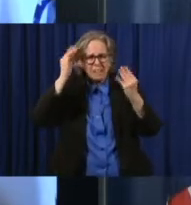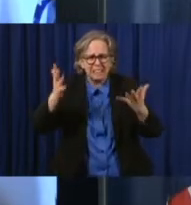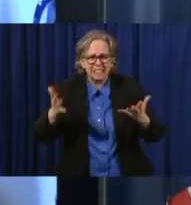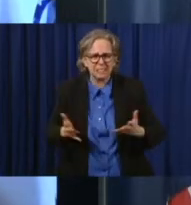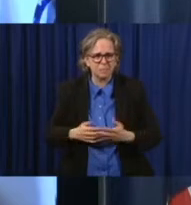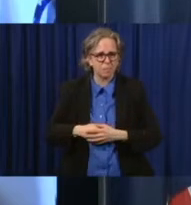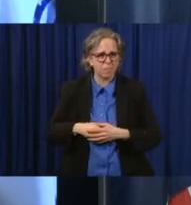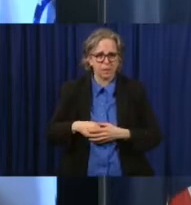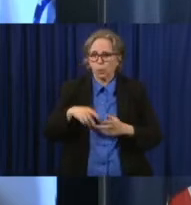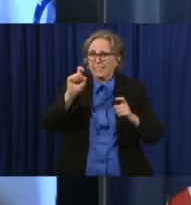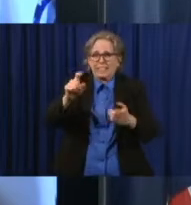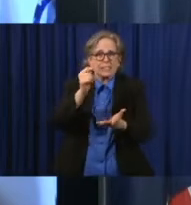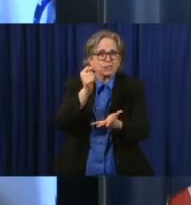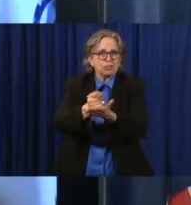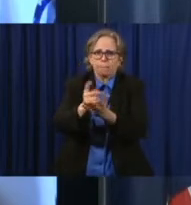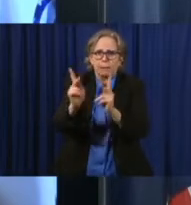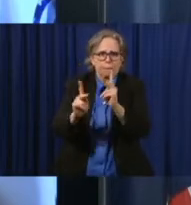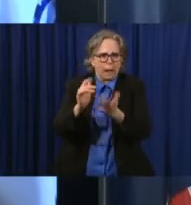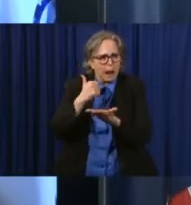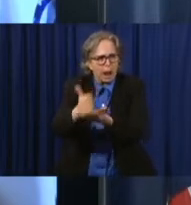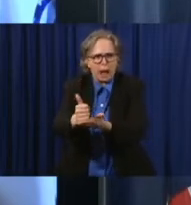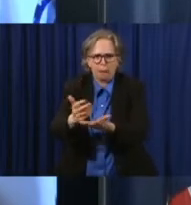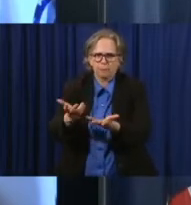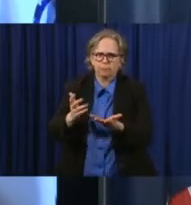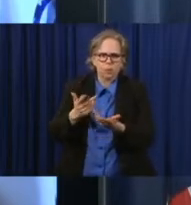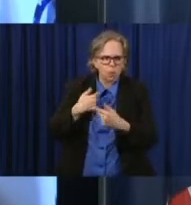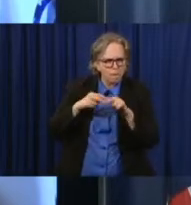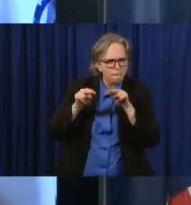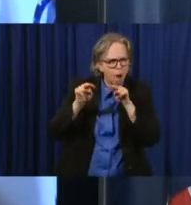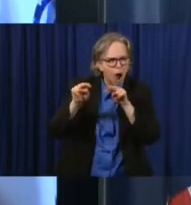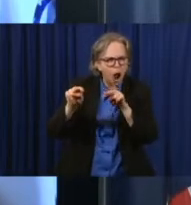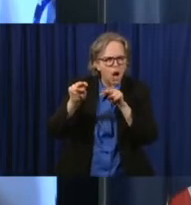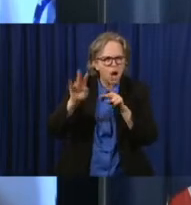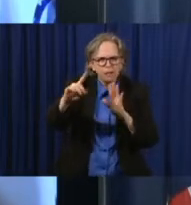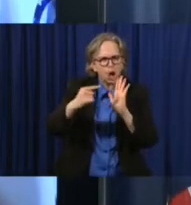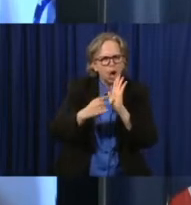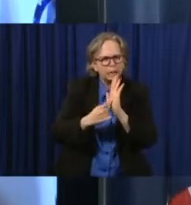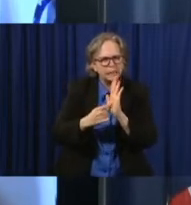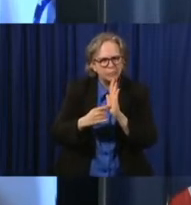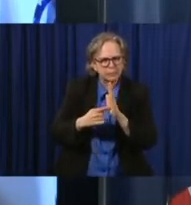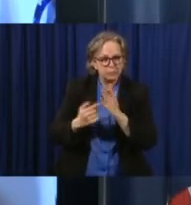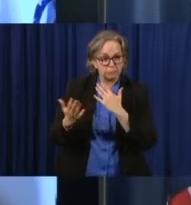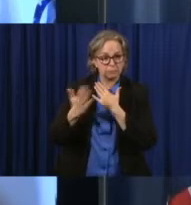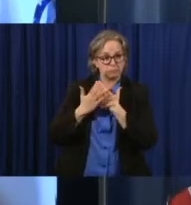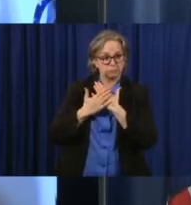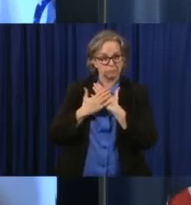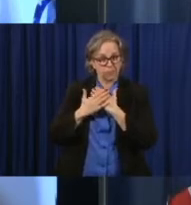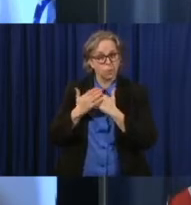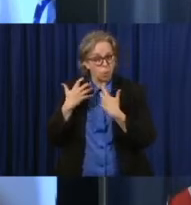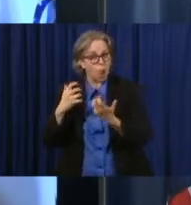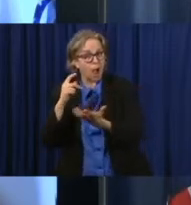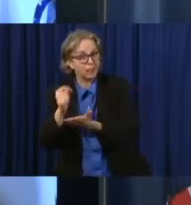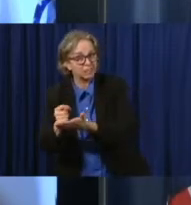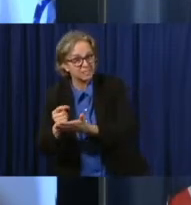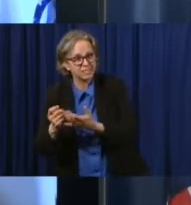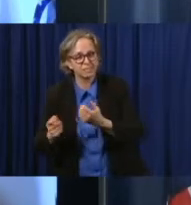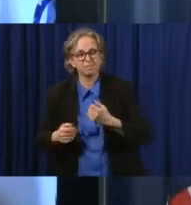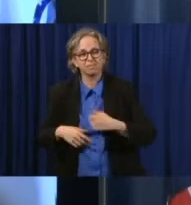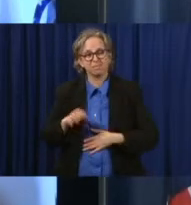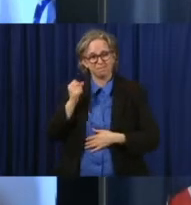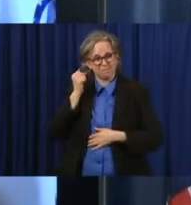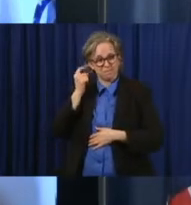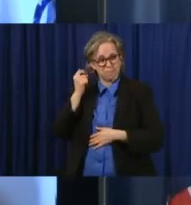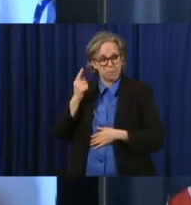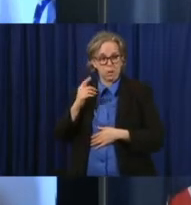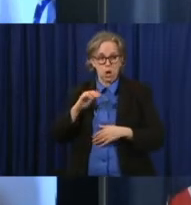we're doing. We're looking for signs and symptoms. We're treating people. We have a new testing plan that we're